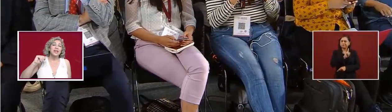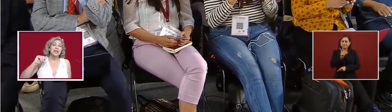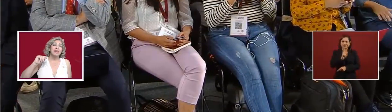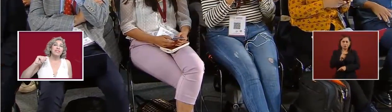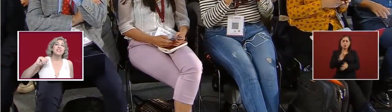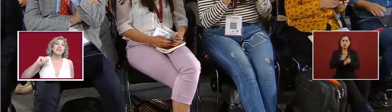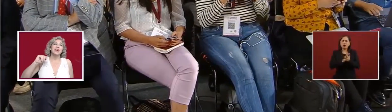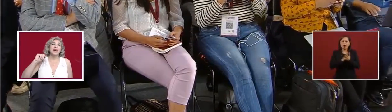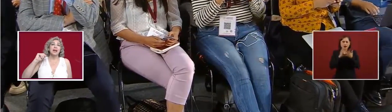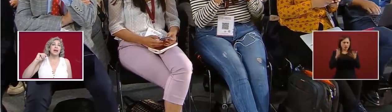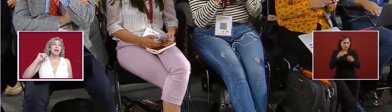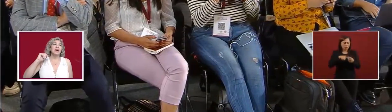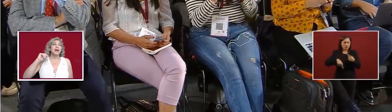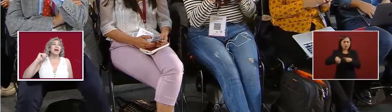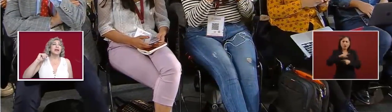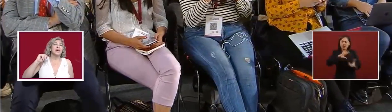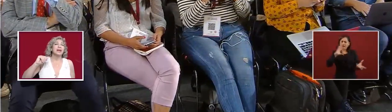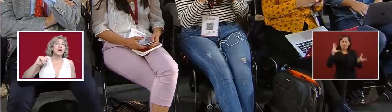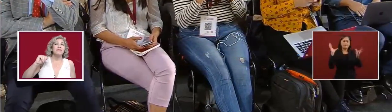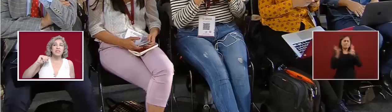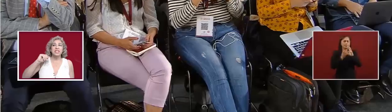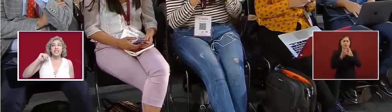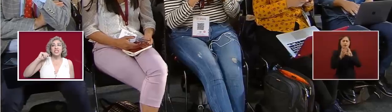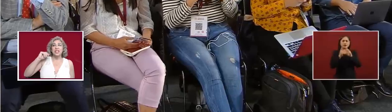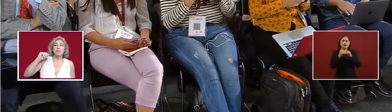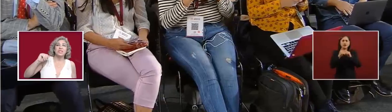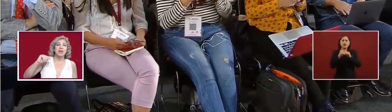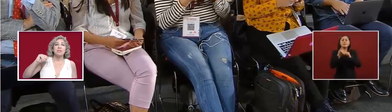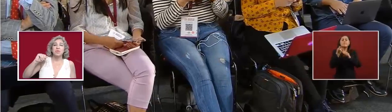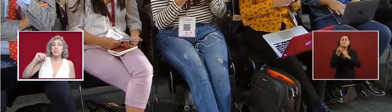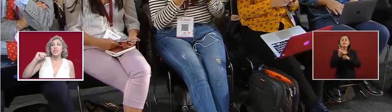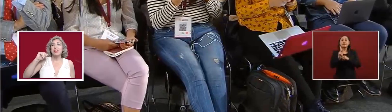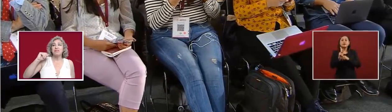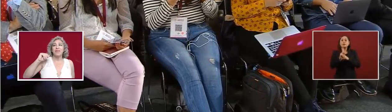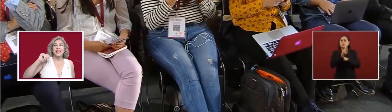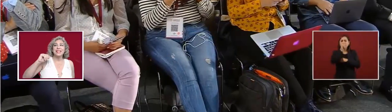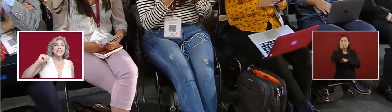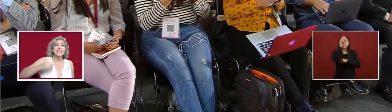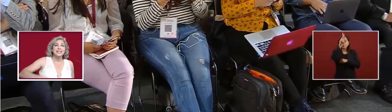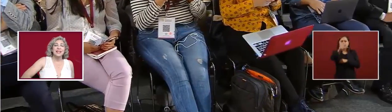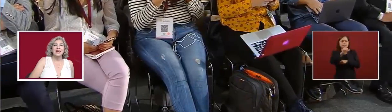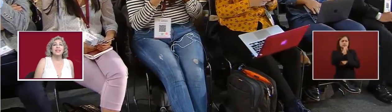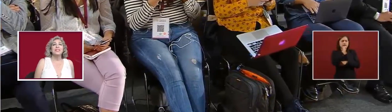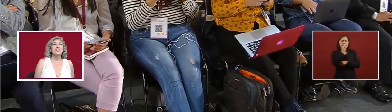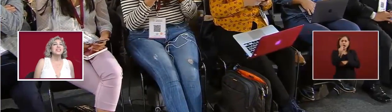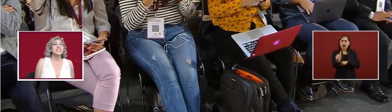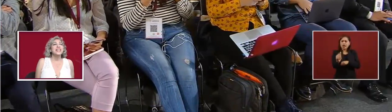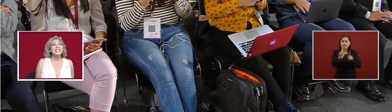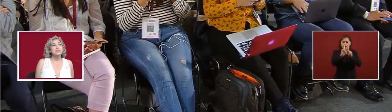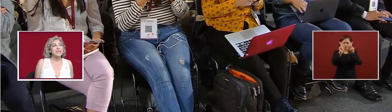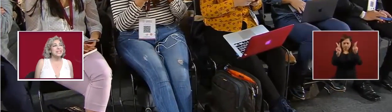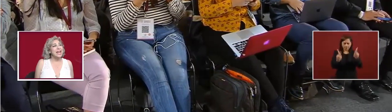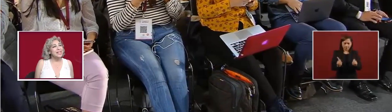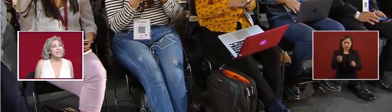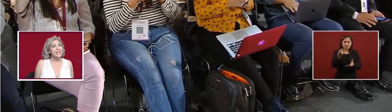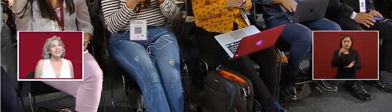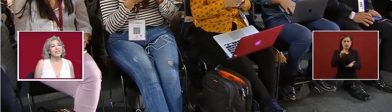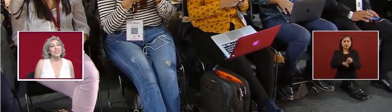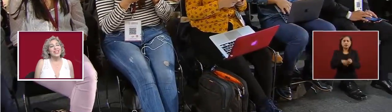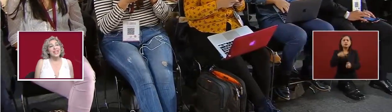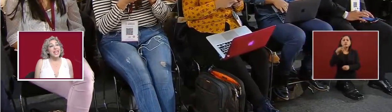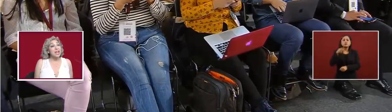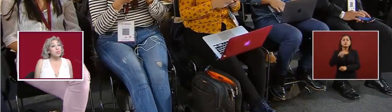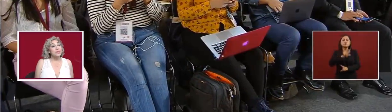if there's a confrontation that was armed without violence there's a change in mentality